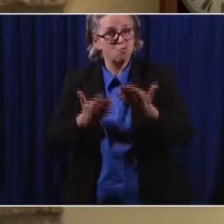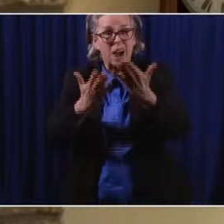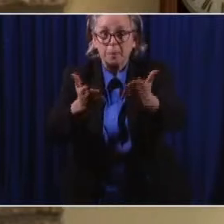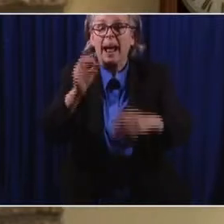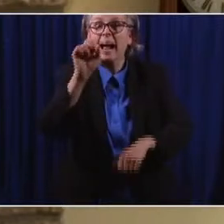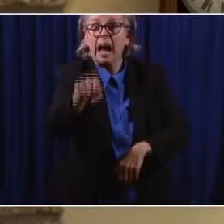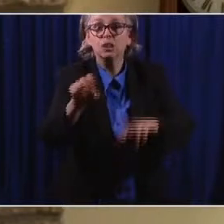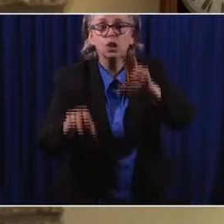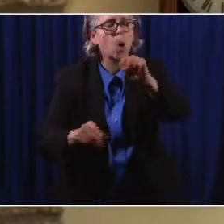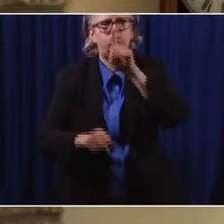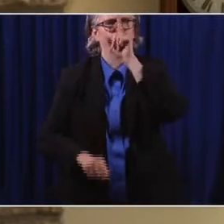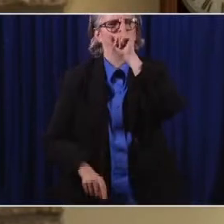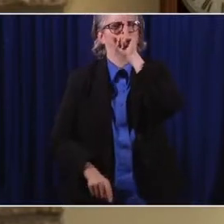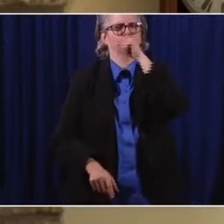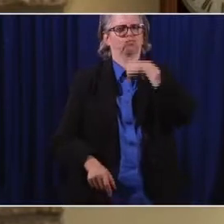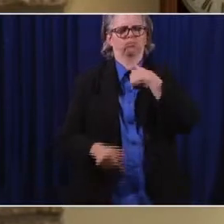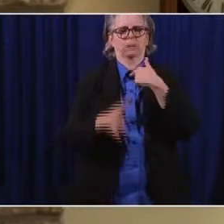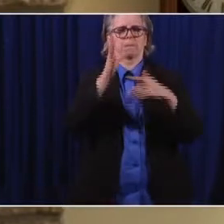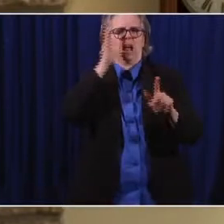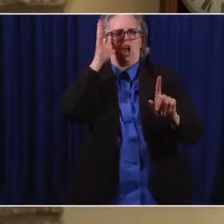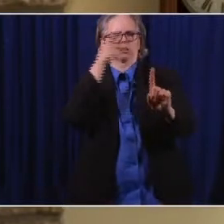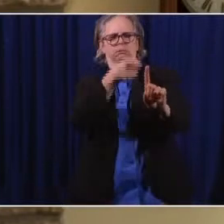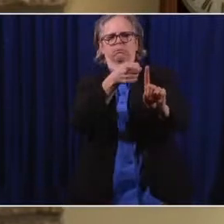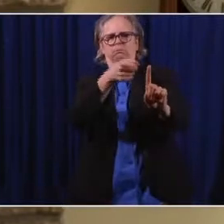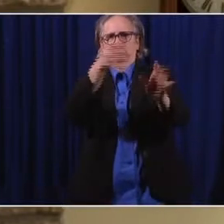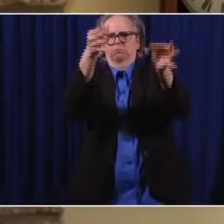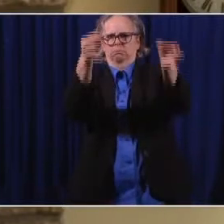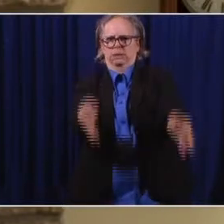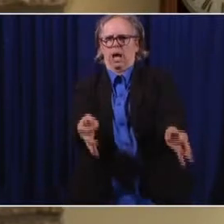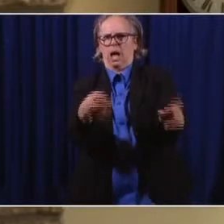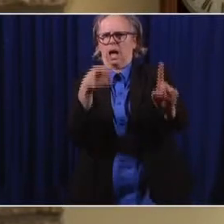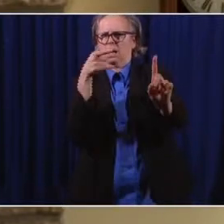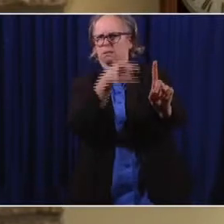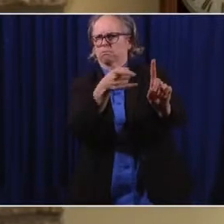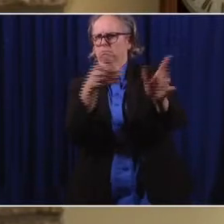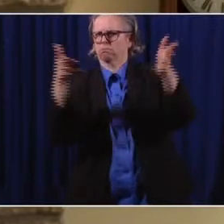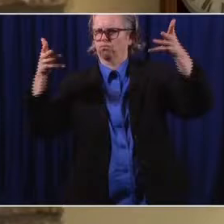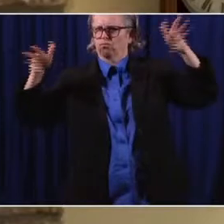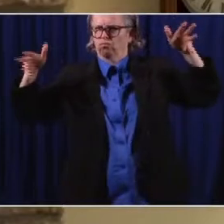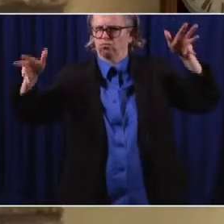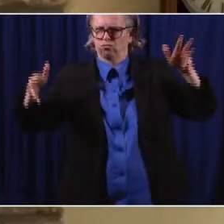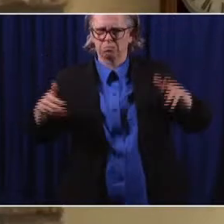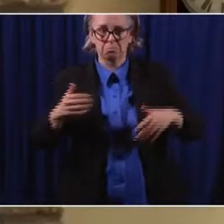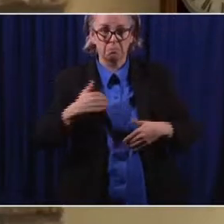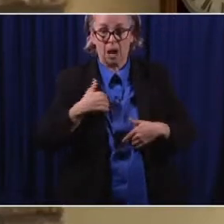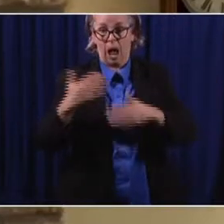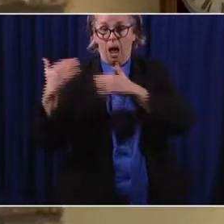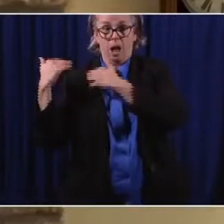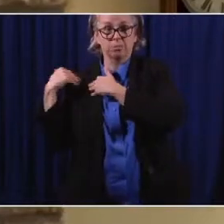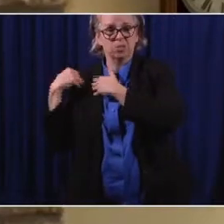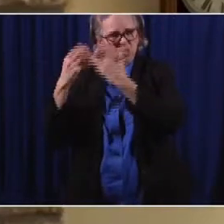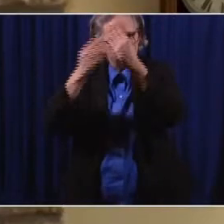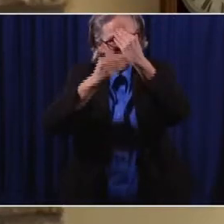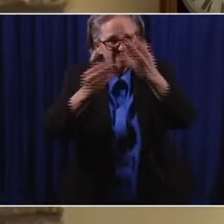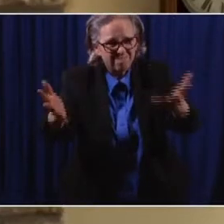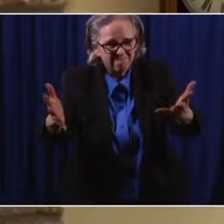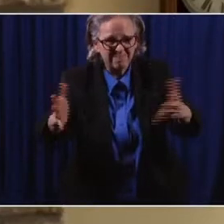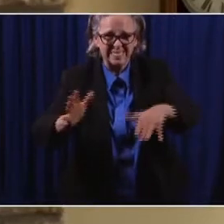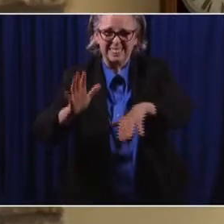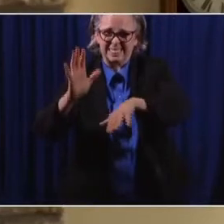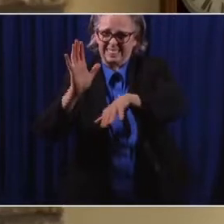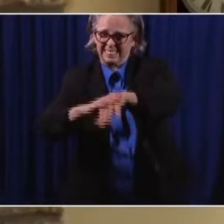think this is a parent decision, but we have an obligation to inform parents of the best